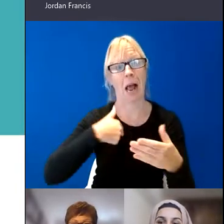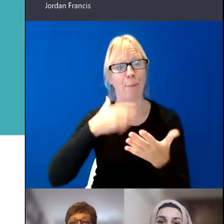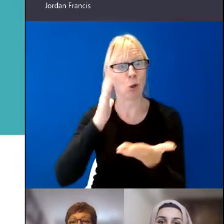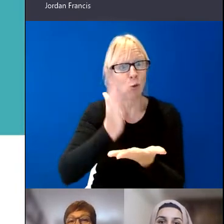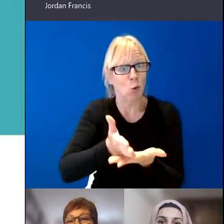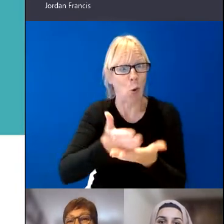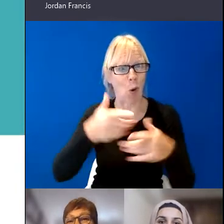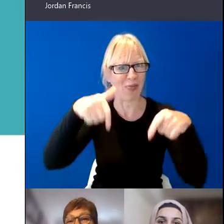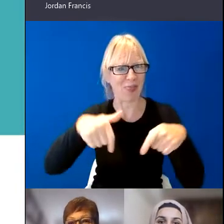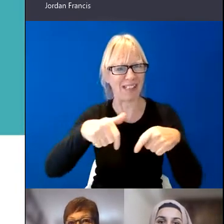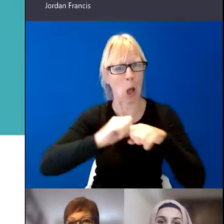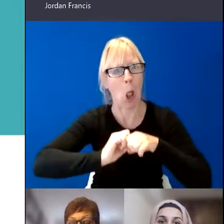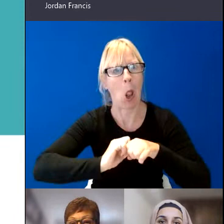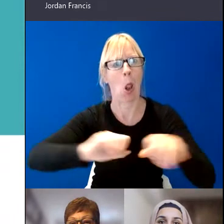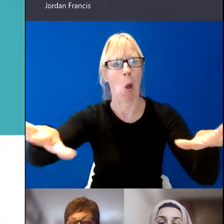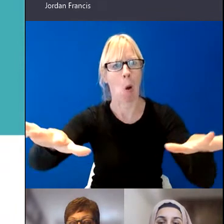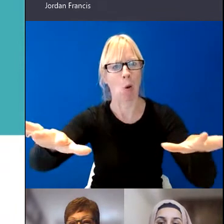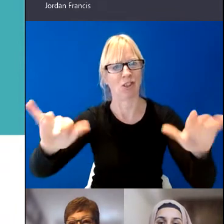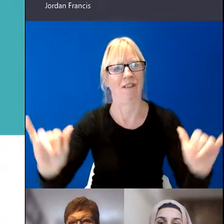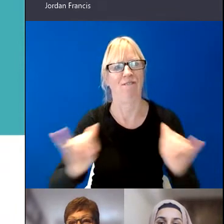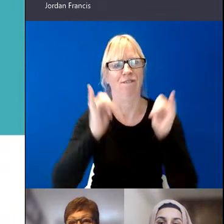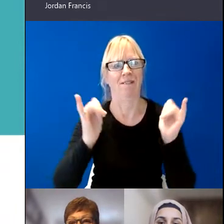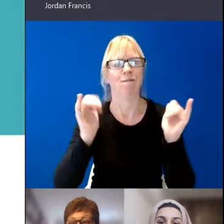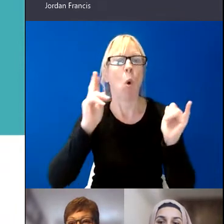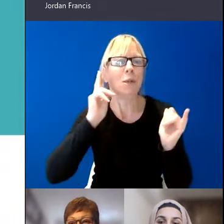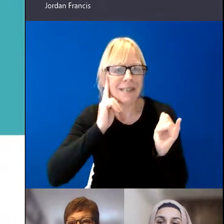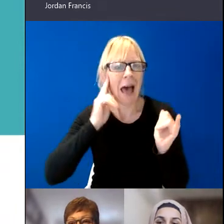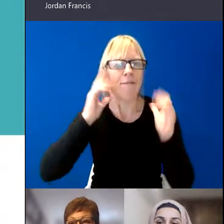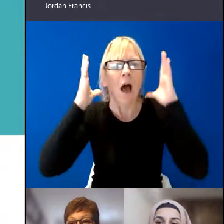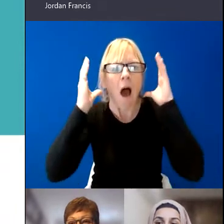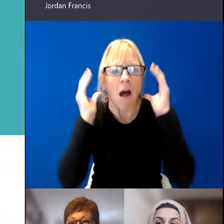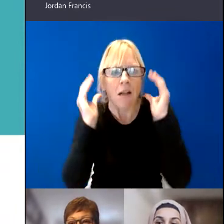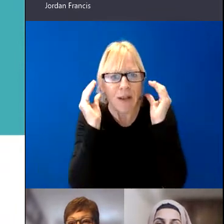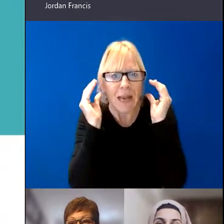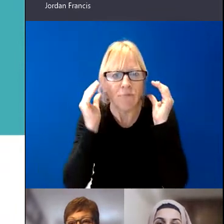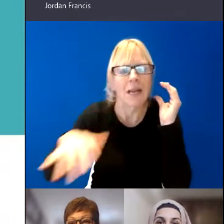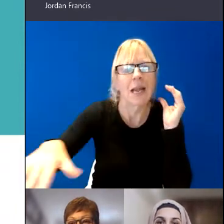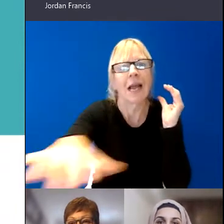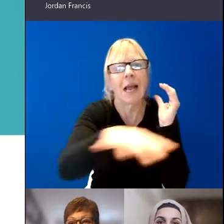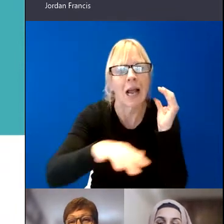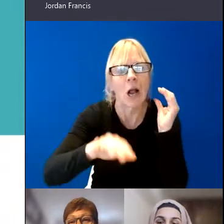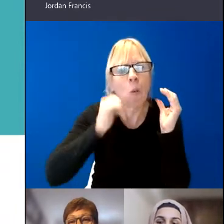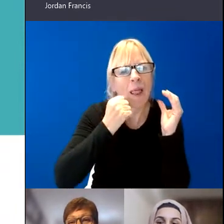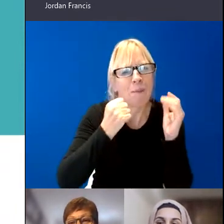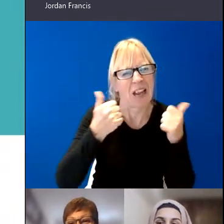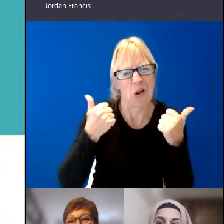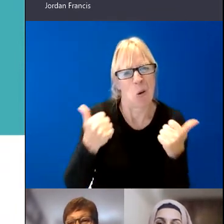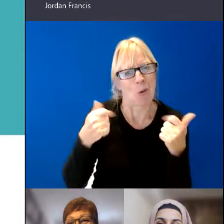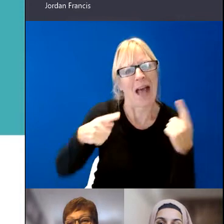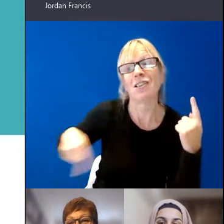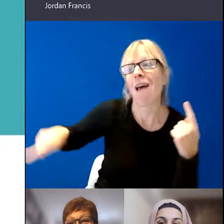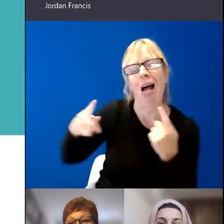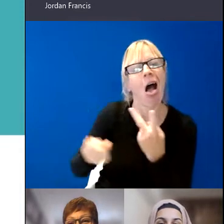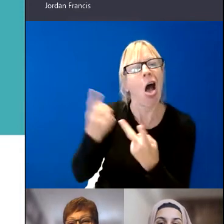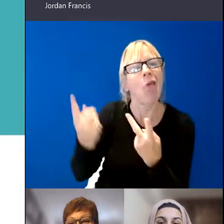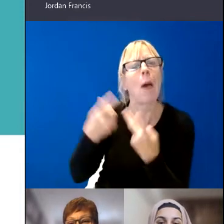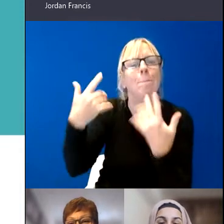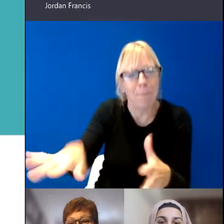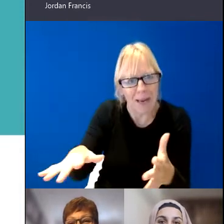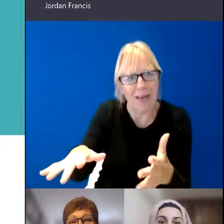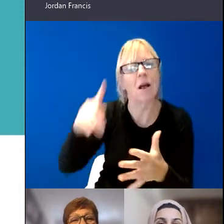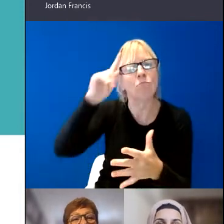for the deaf and hearing loss community will be as good as the other health profile launches that have already been taking